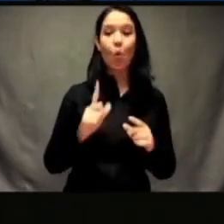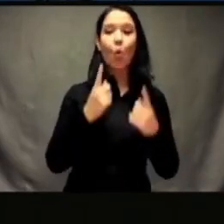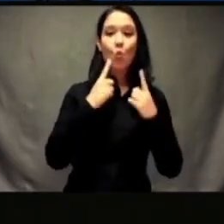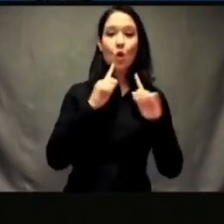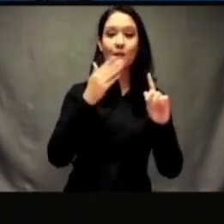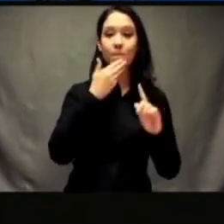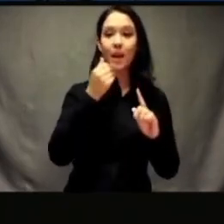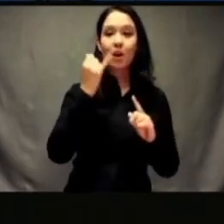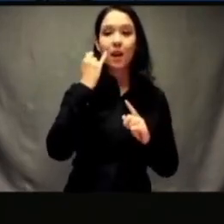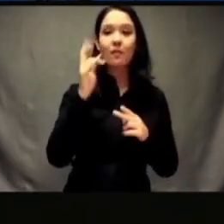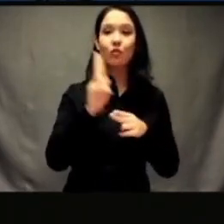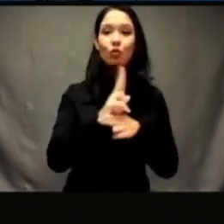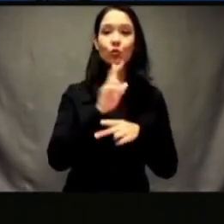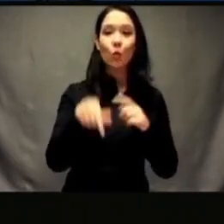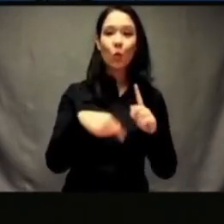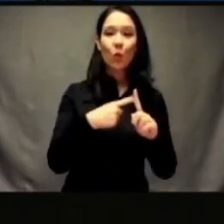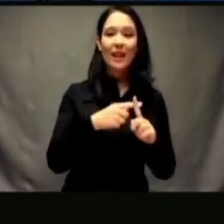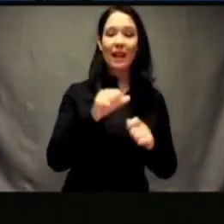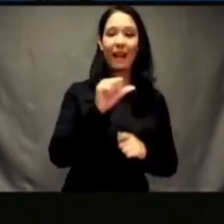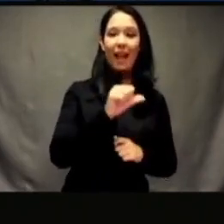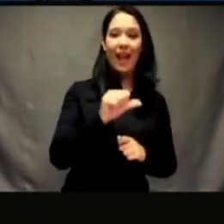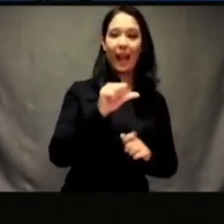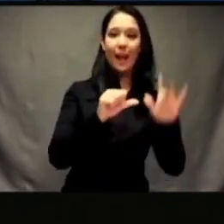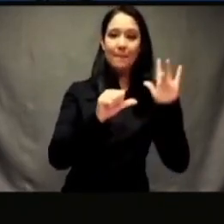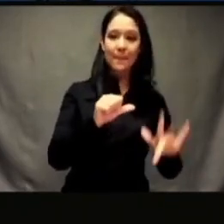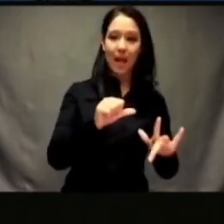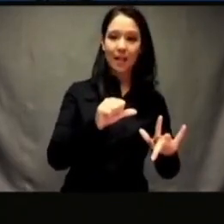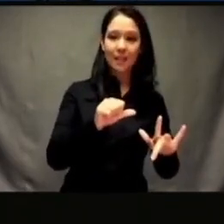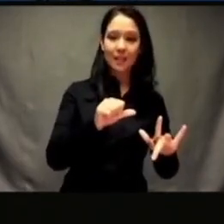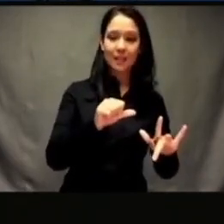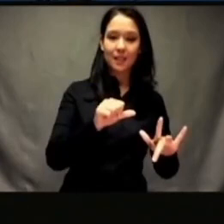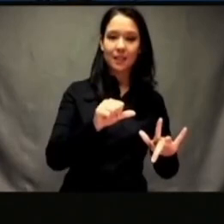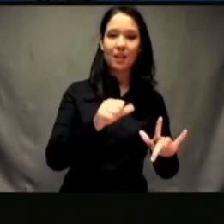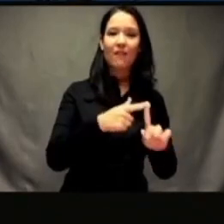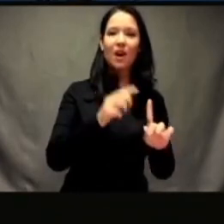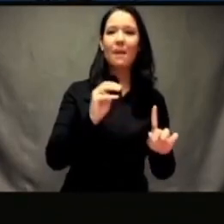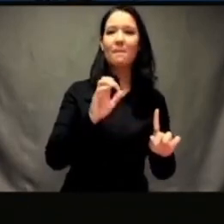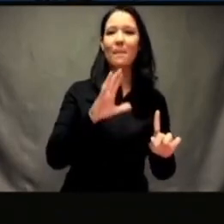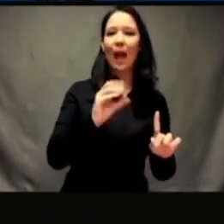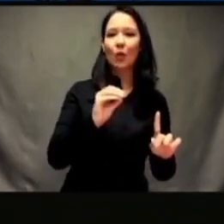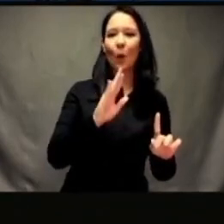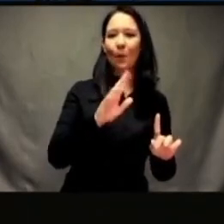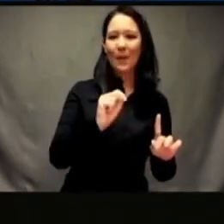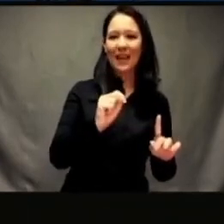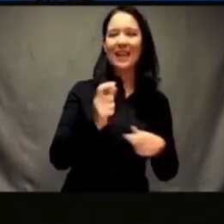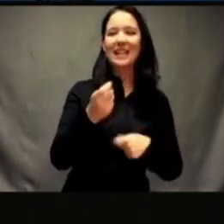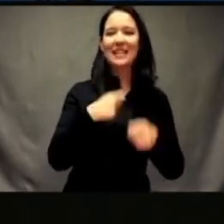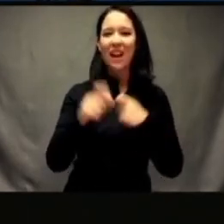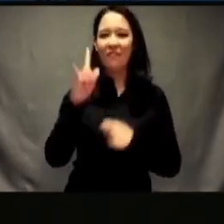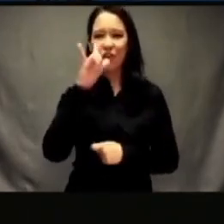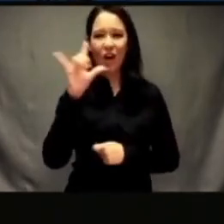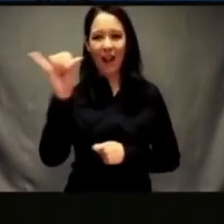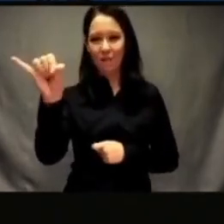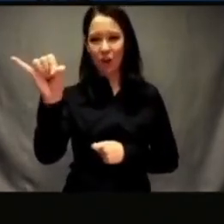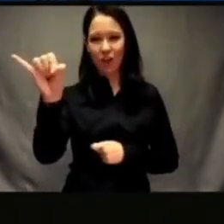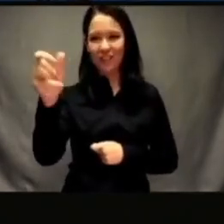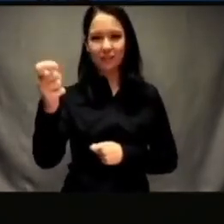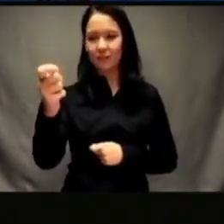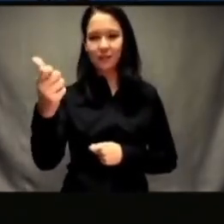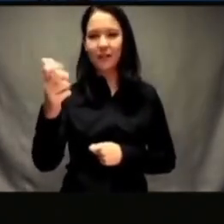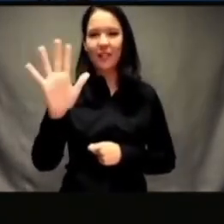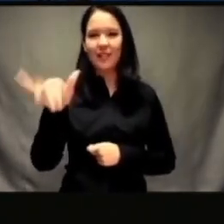use the when a button press from the microwave section instead of using a forever. The first